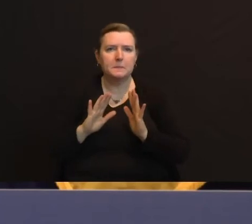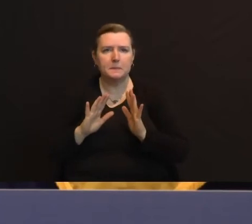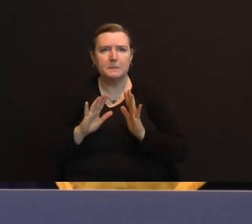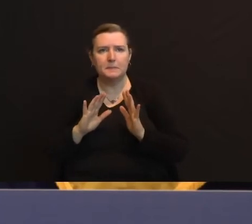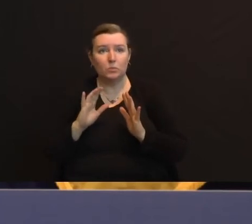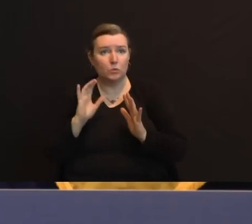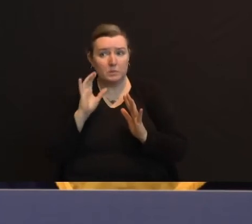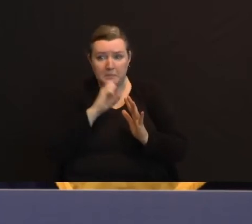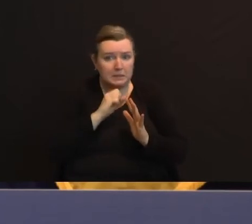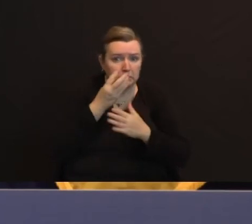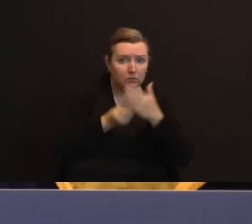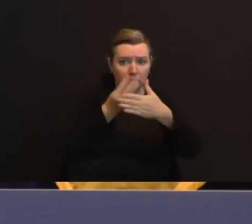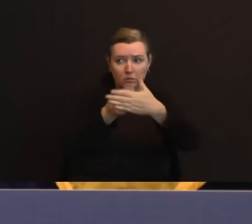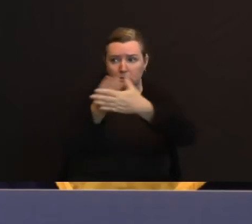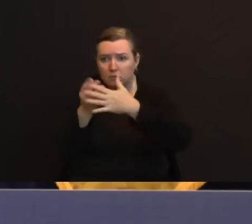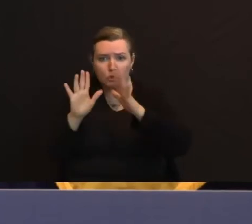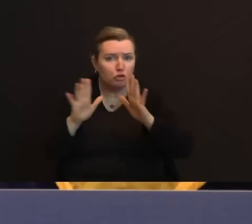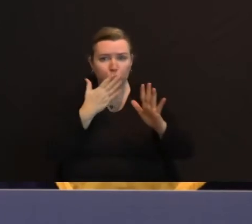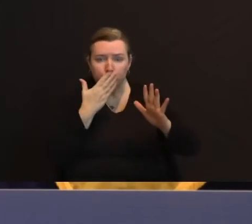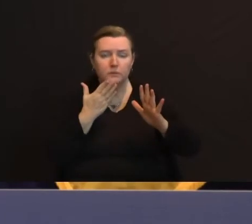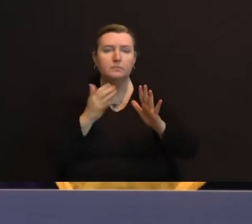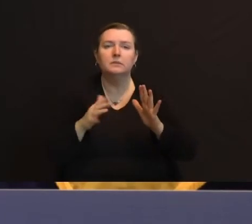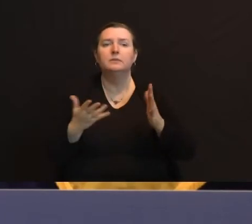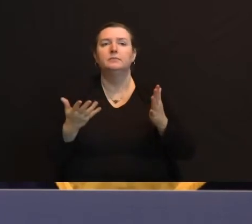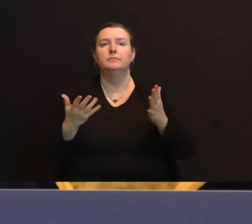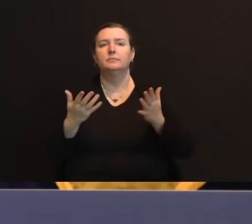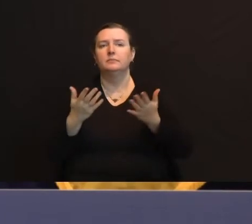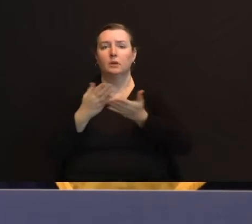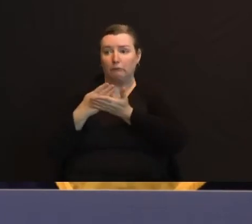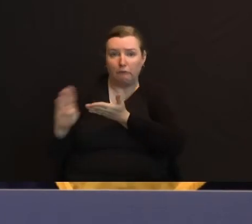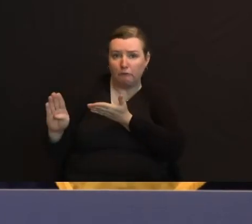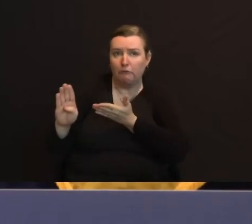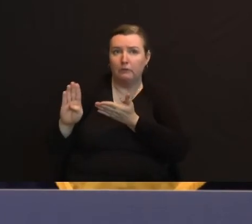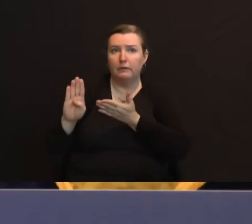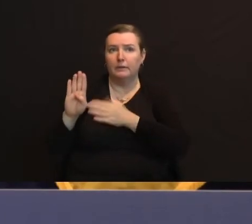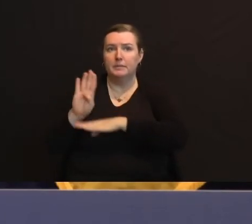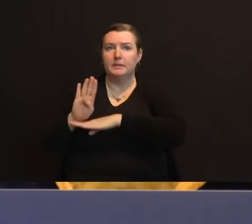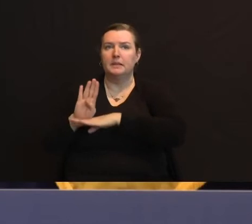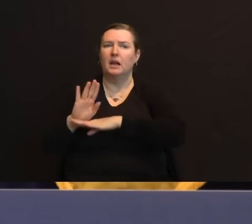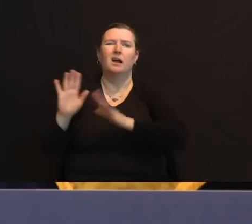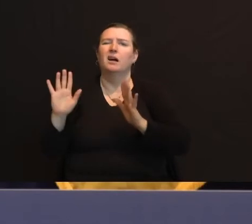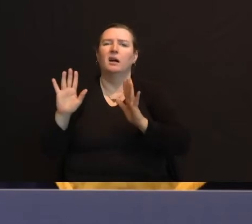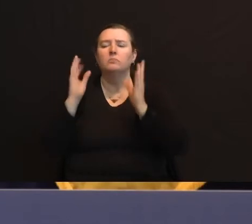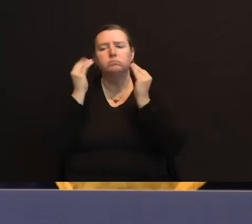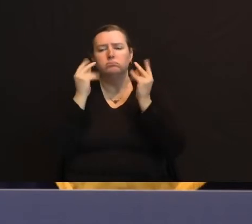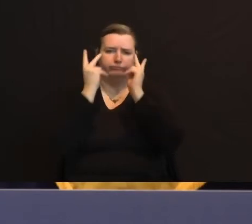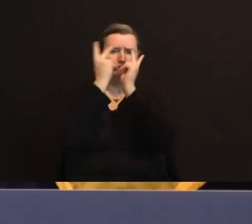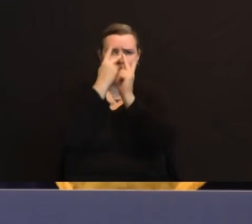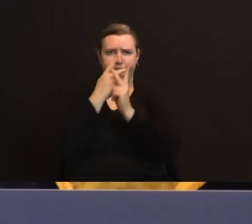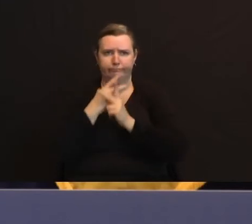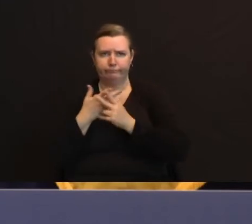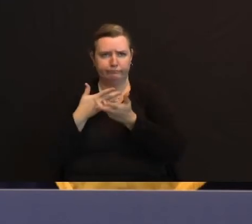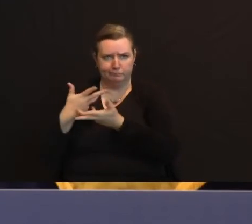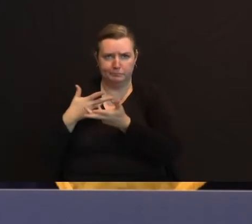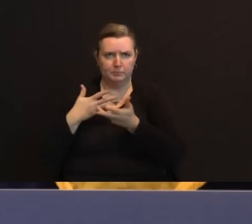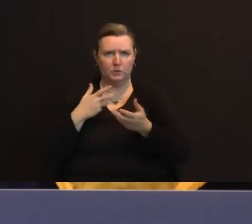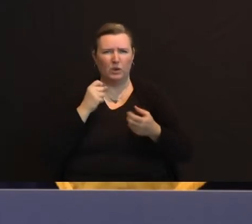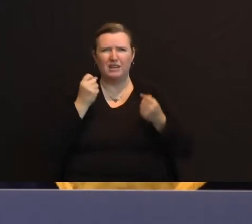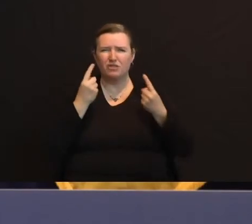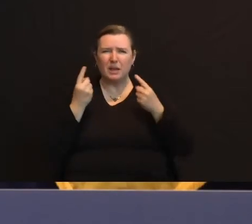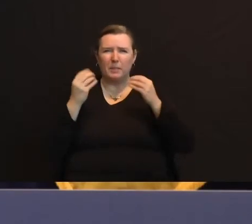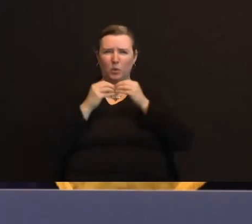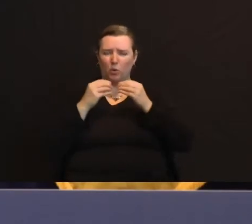particularly isolates them in a way that we don't intend, we're happy to revisit. But we need to understand a little bit more what that